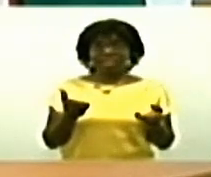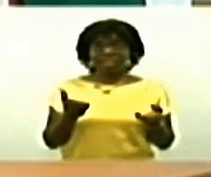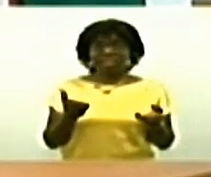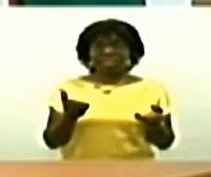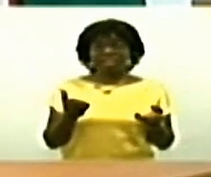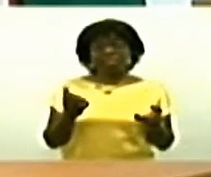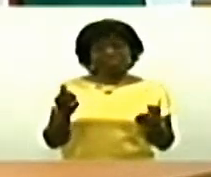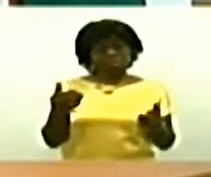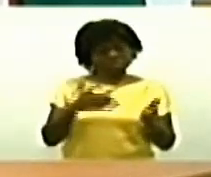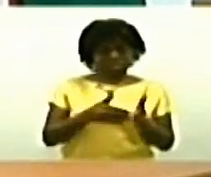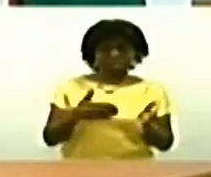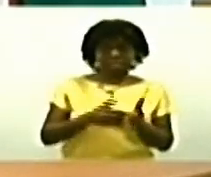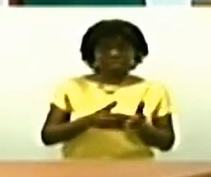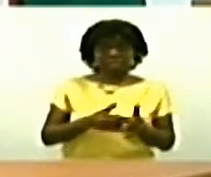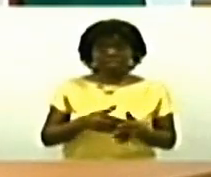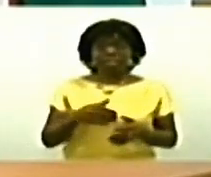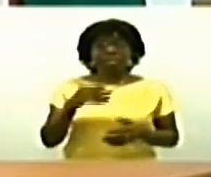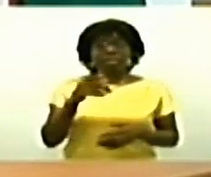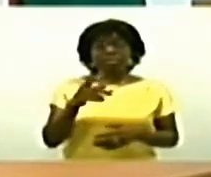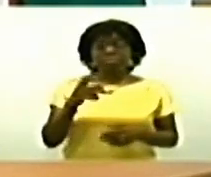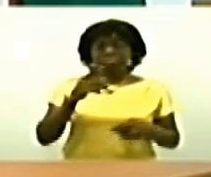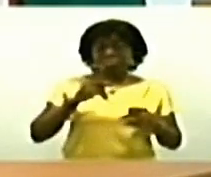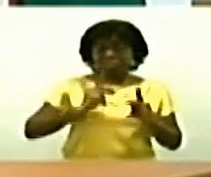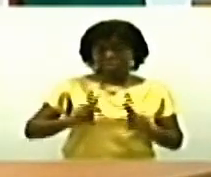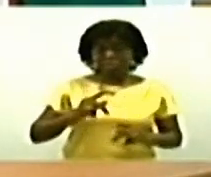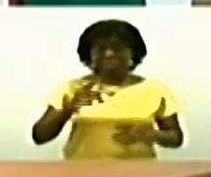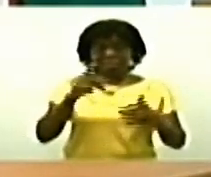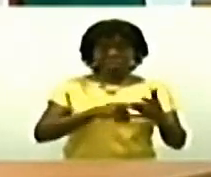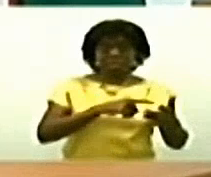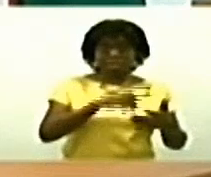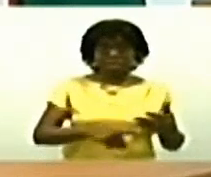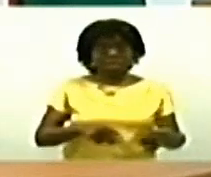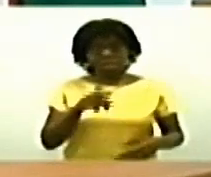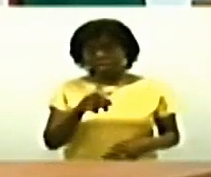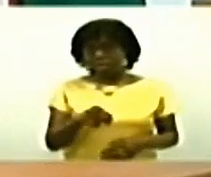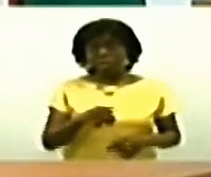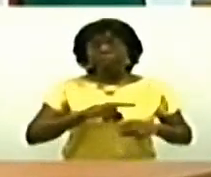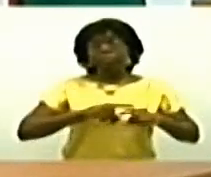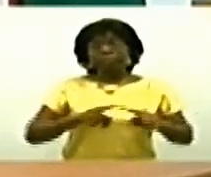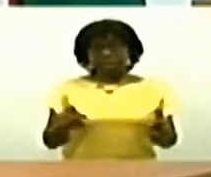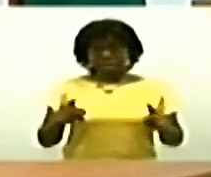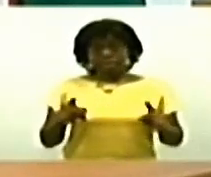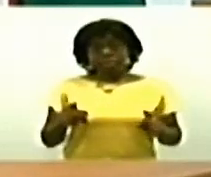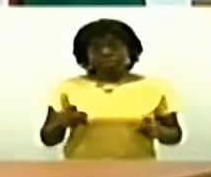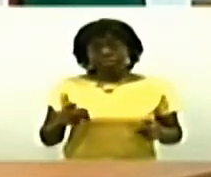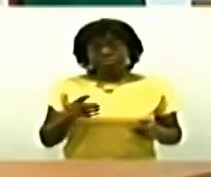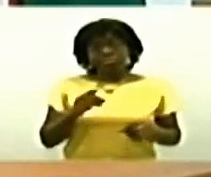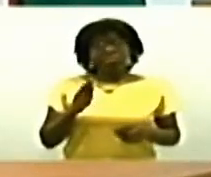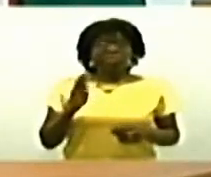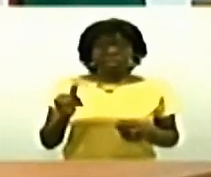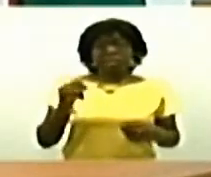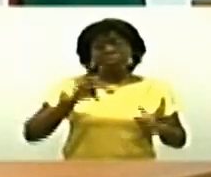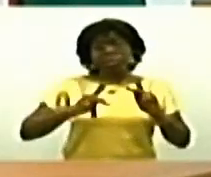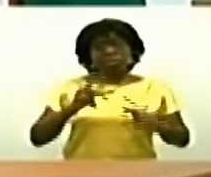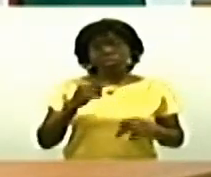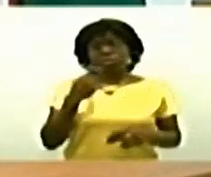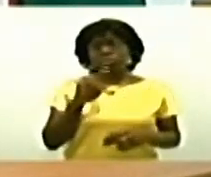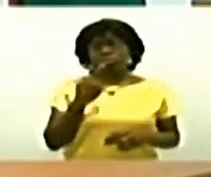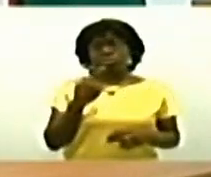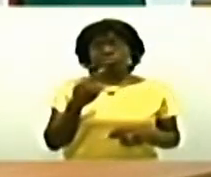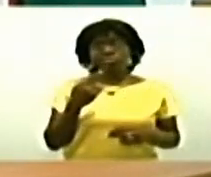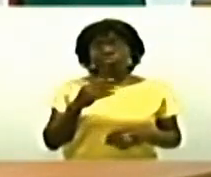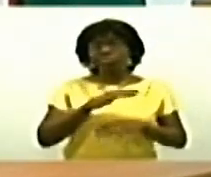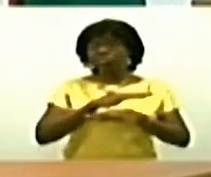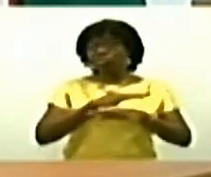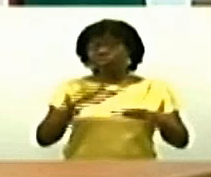Quite often you are the subject of ridicule, but primarily by people who don't have